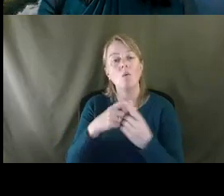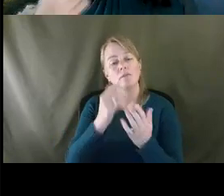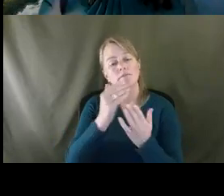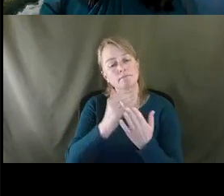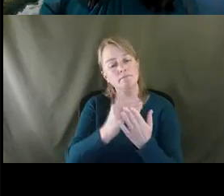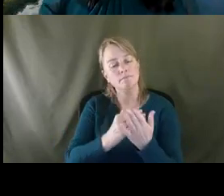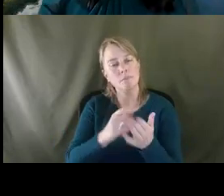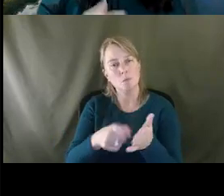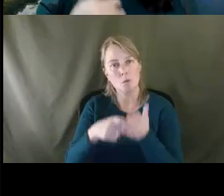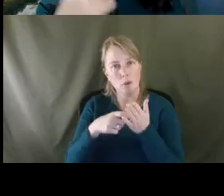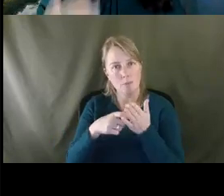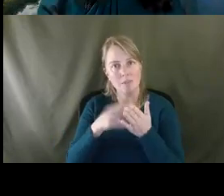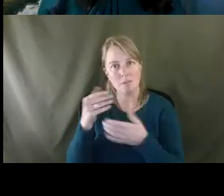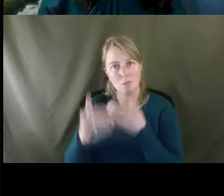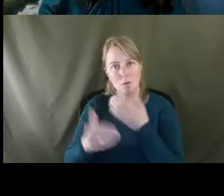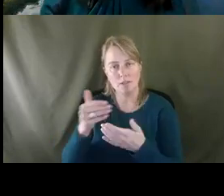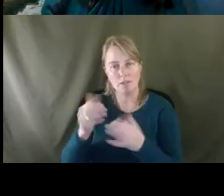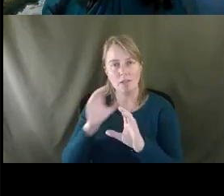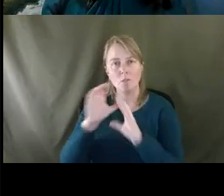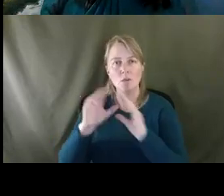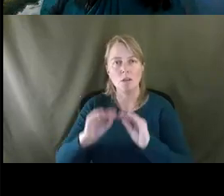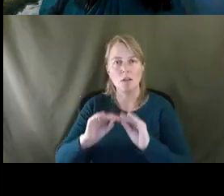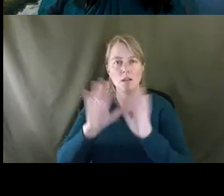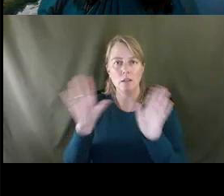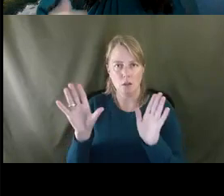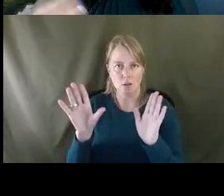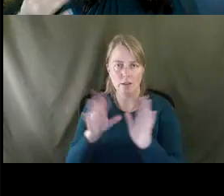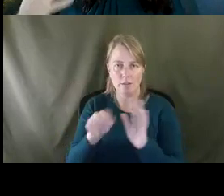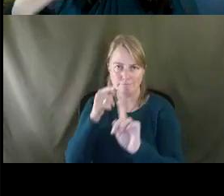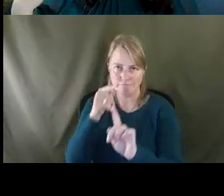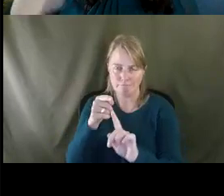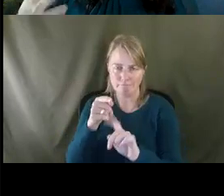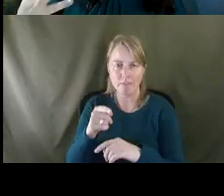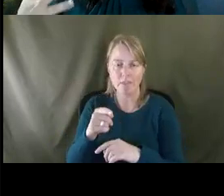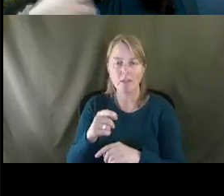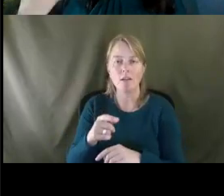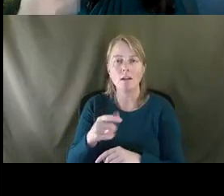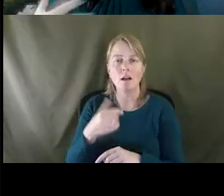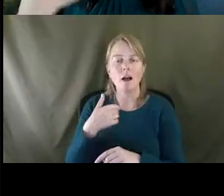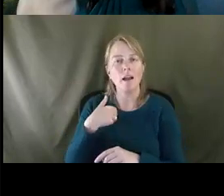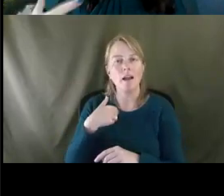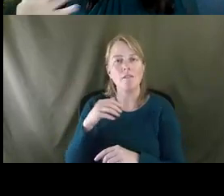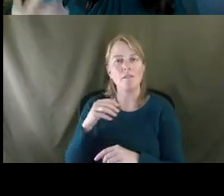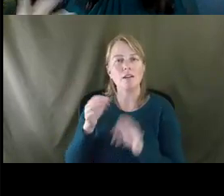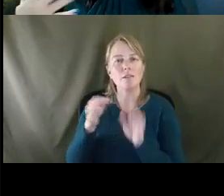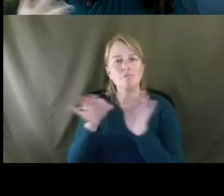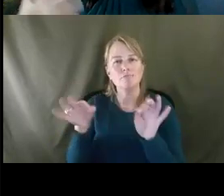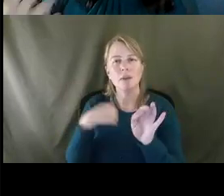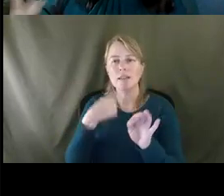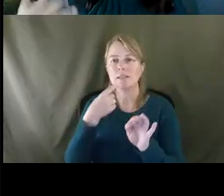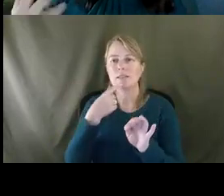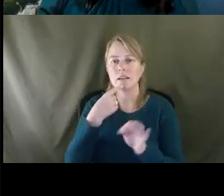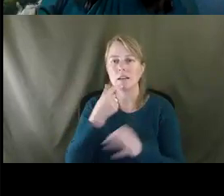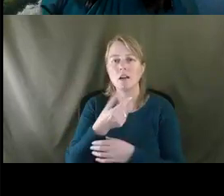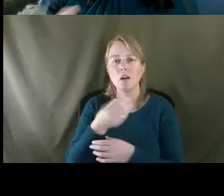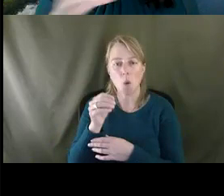requirements and the process, communicate that clearly and concisely. I have a mantra that I say all the time: go slow to